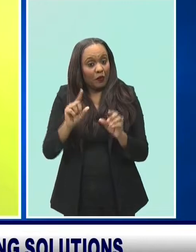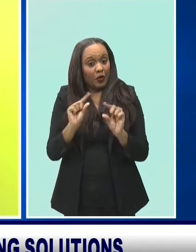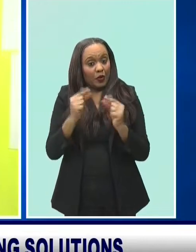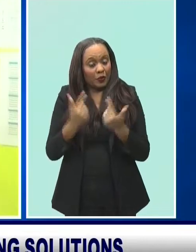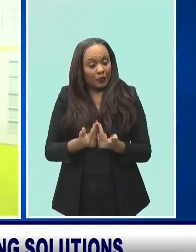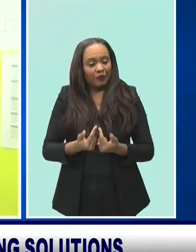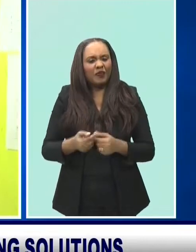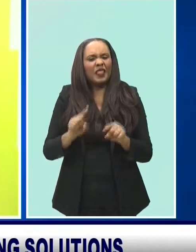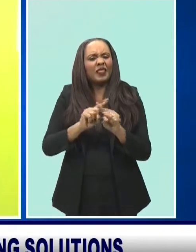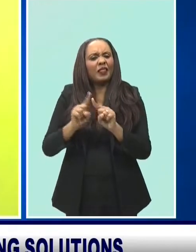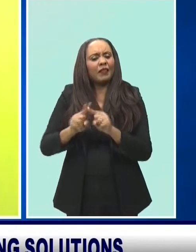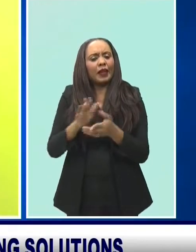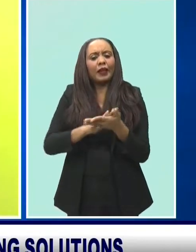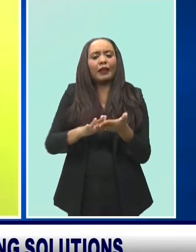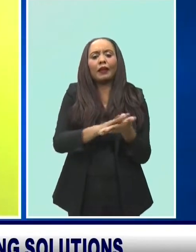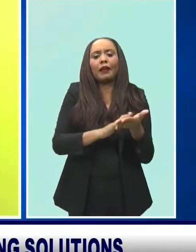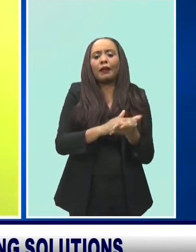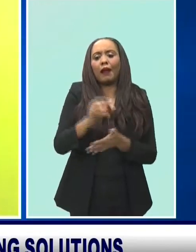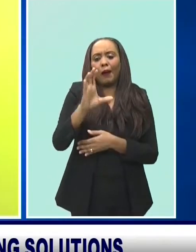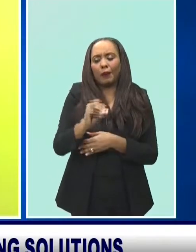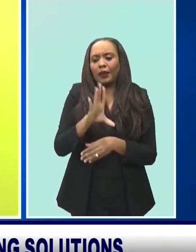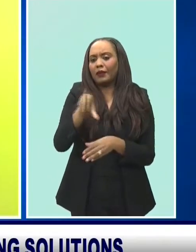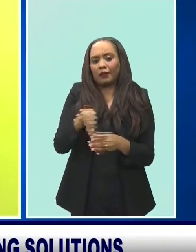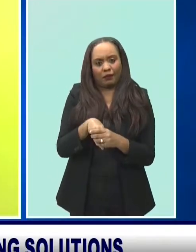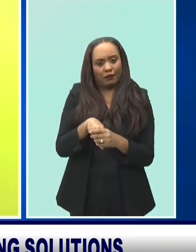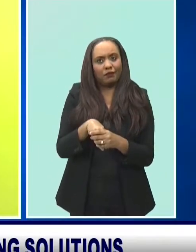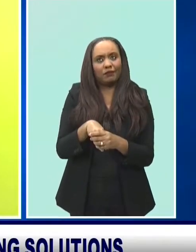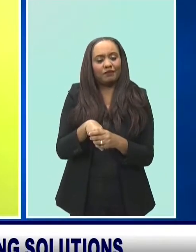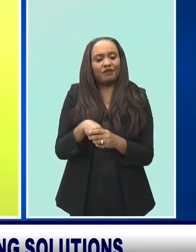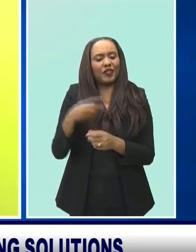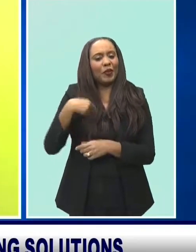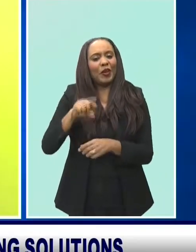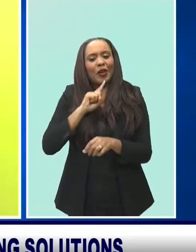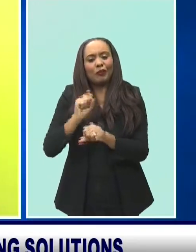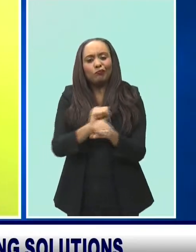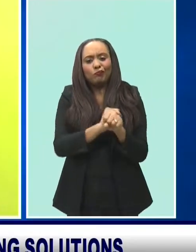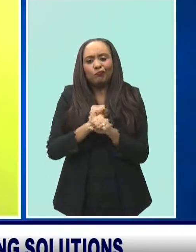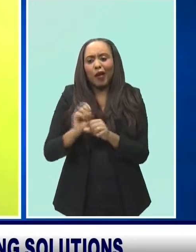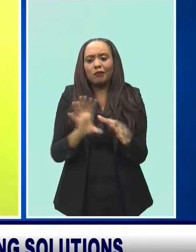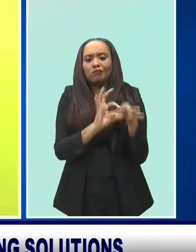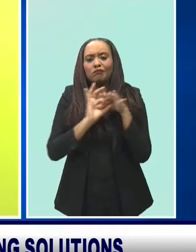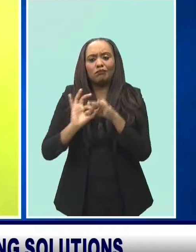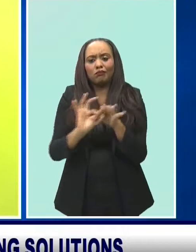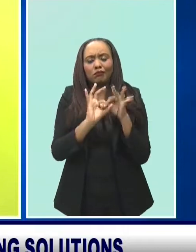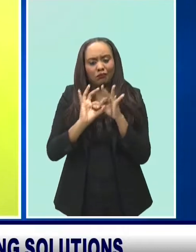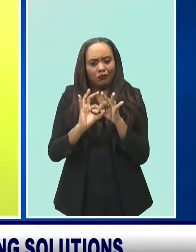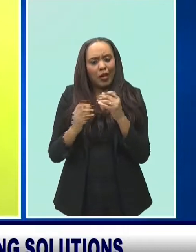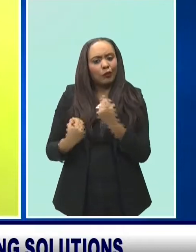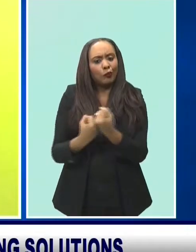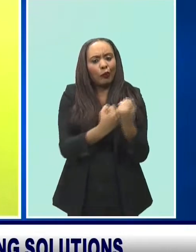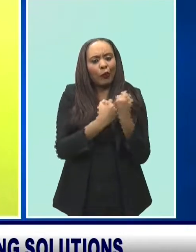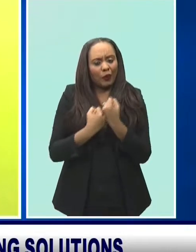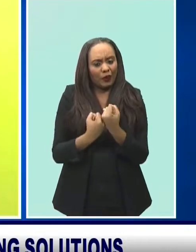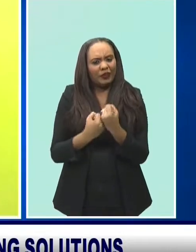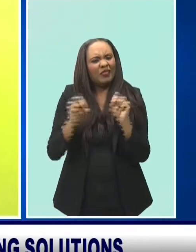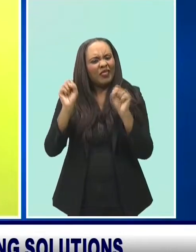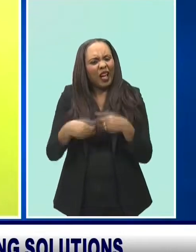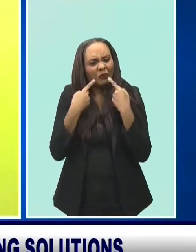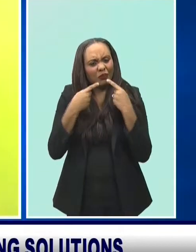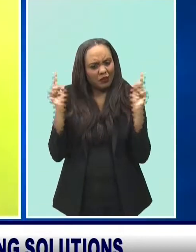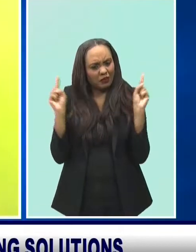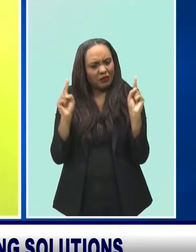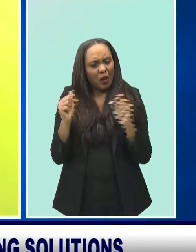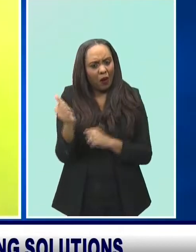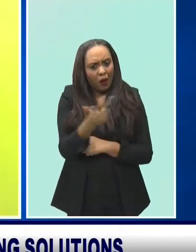cleaning companies involved in this, and we work together, we work along together, and it can be done